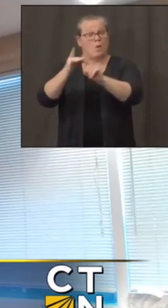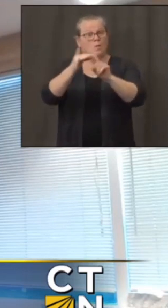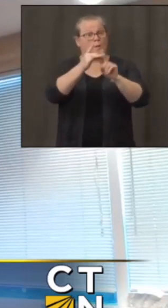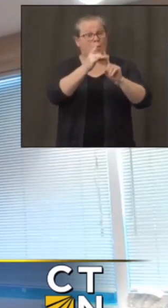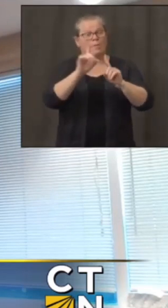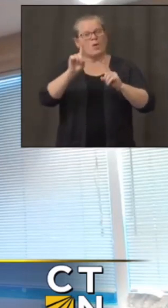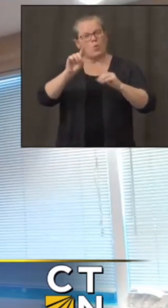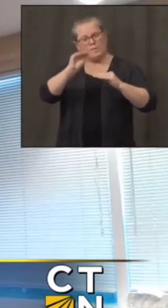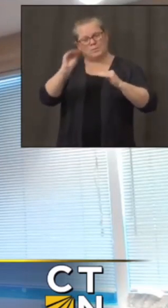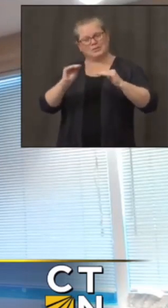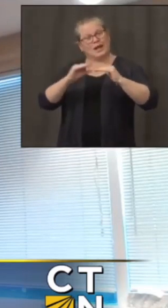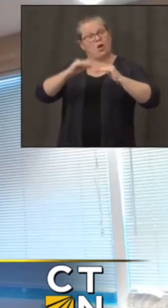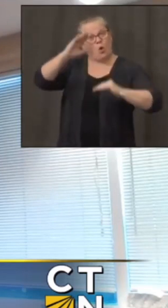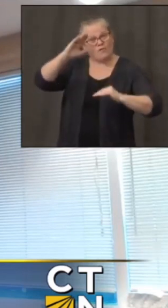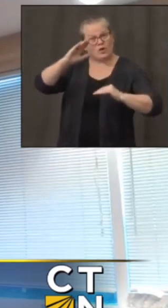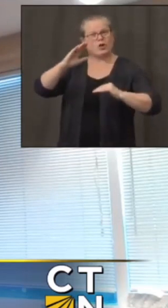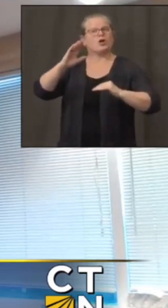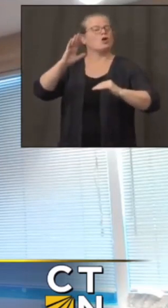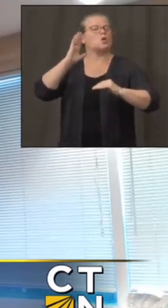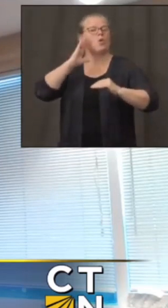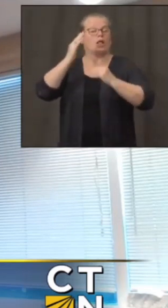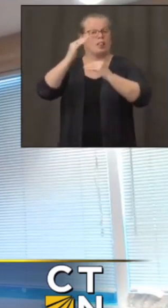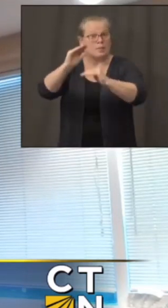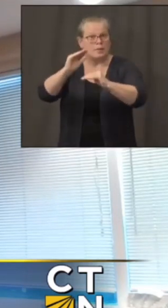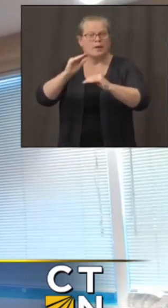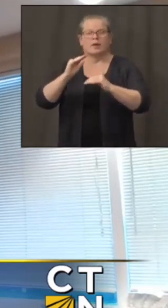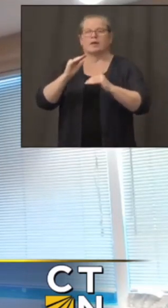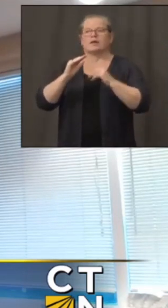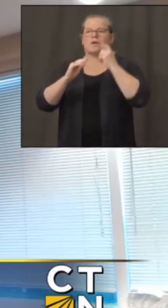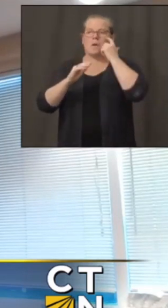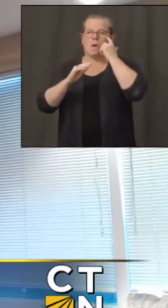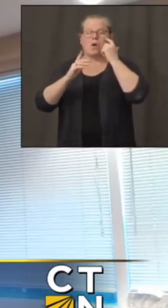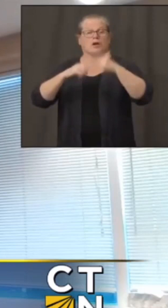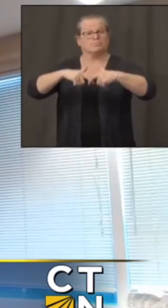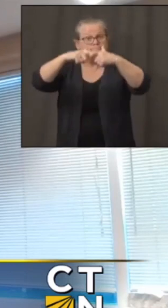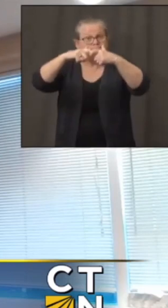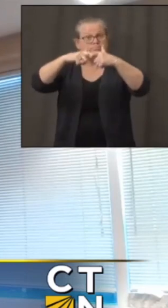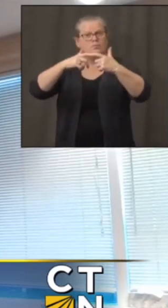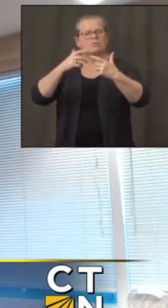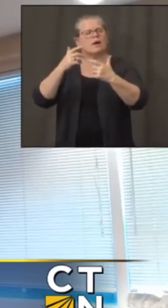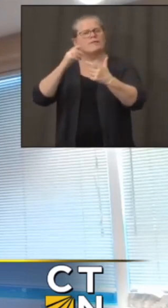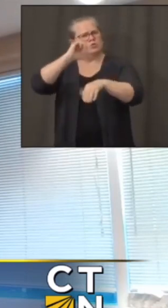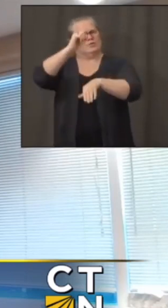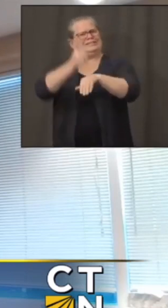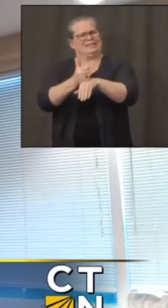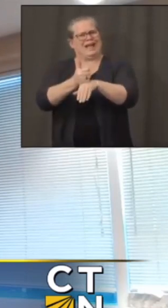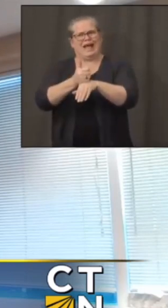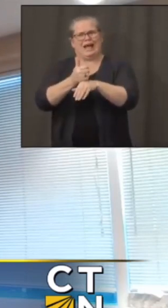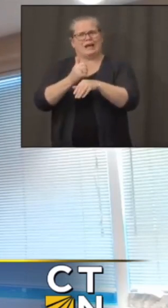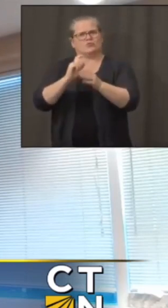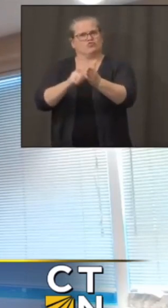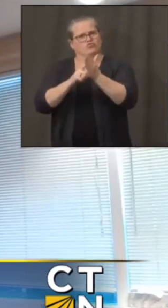any specific criteria for when you might and how you might modify this visitation policy?